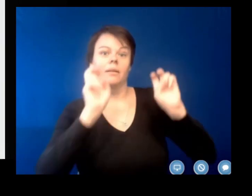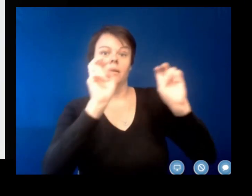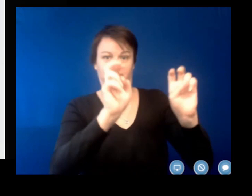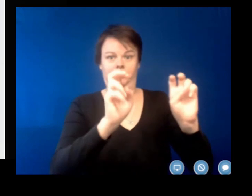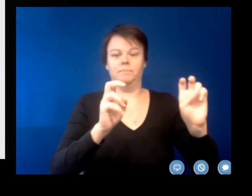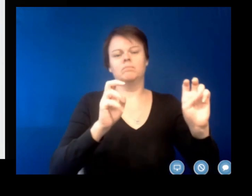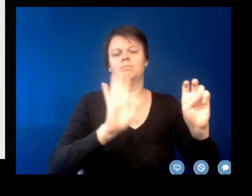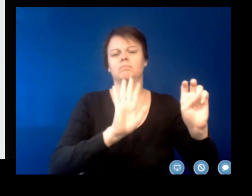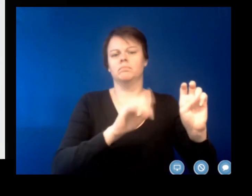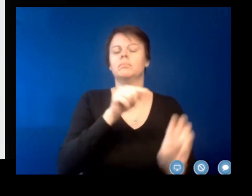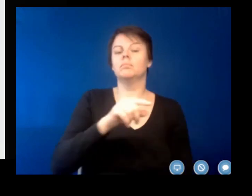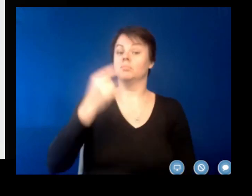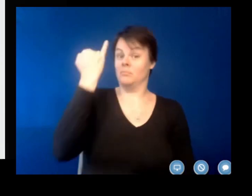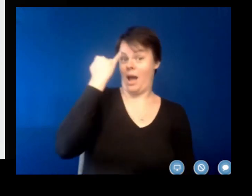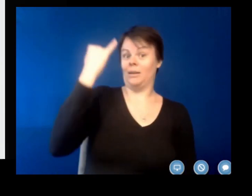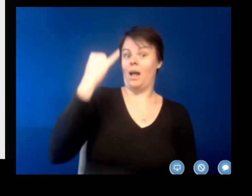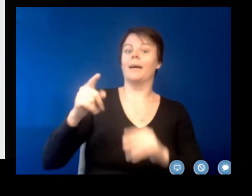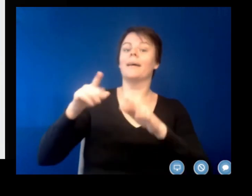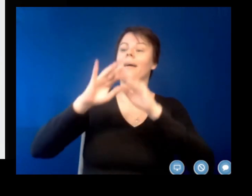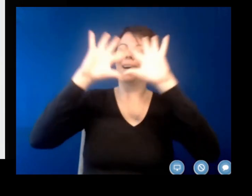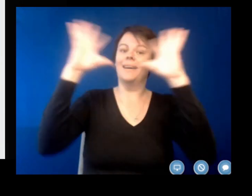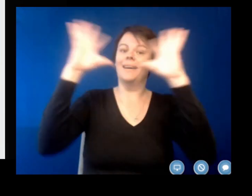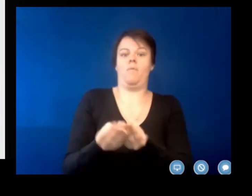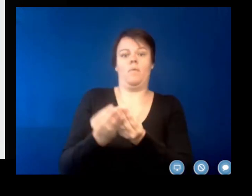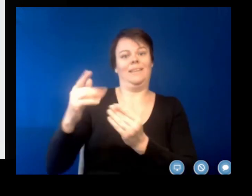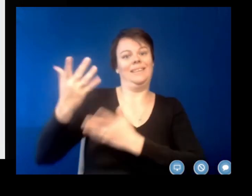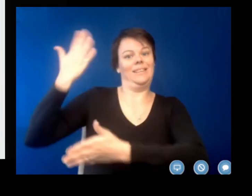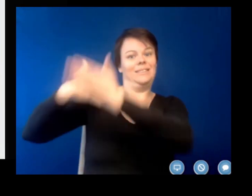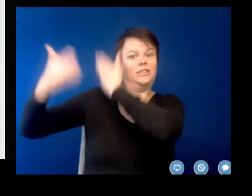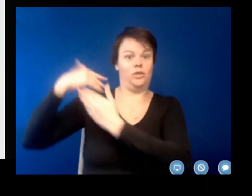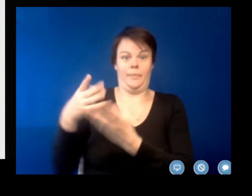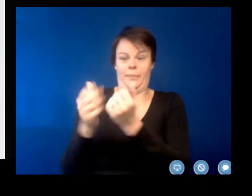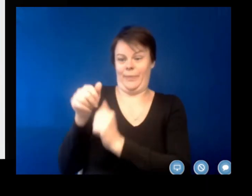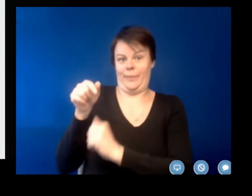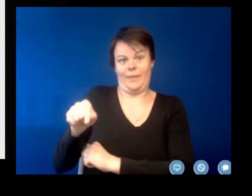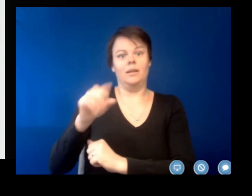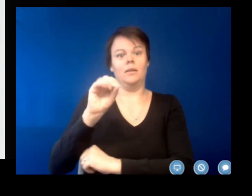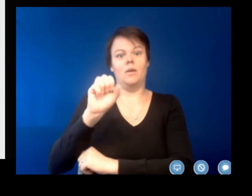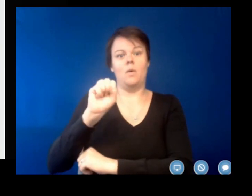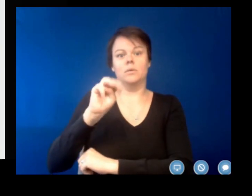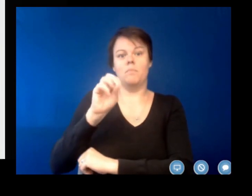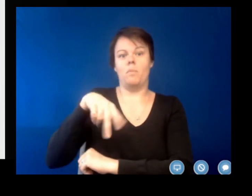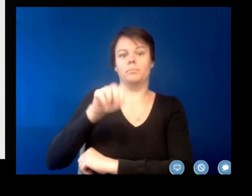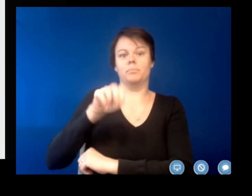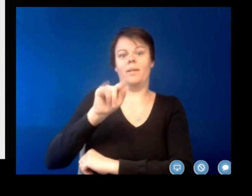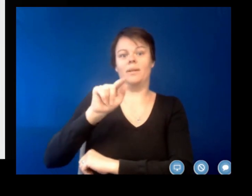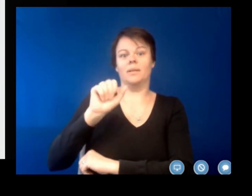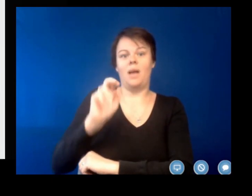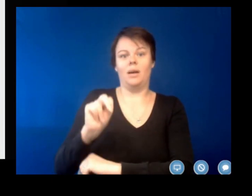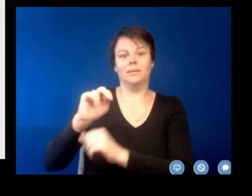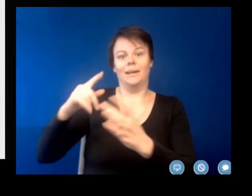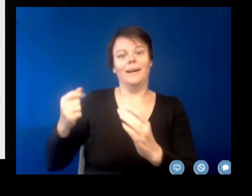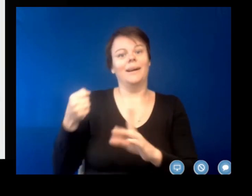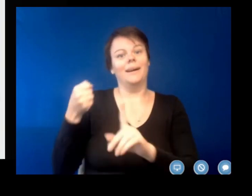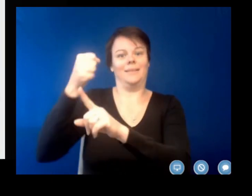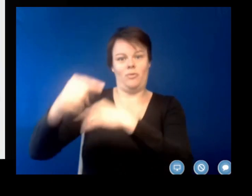reflected how people could deal with these challenges associated with cosmopolitanism. He